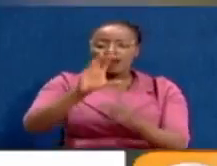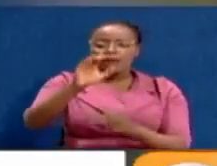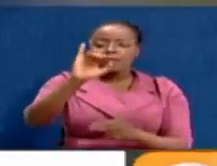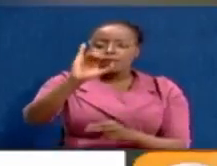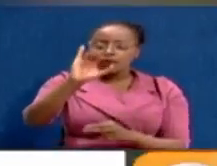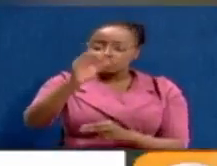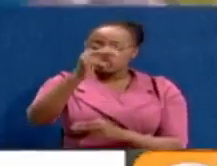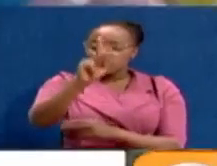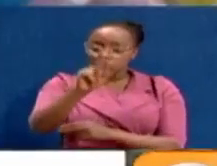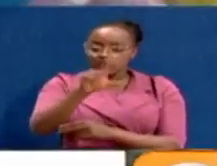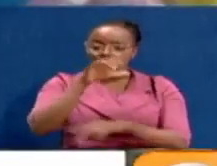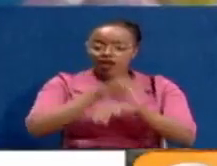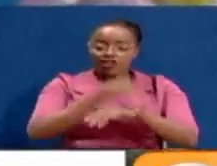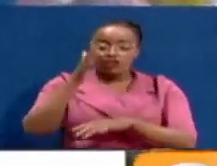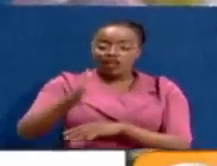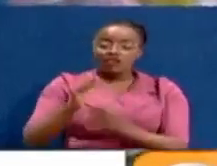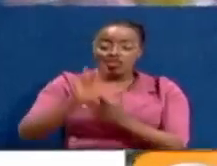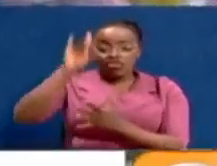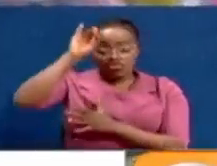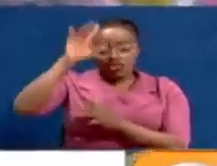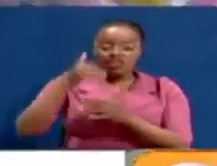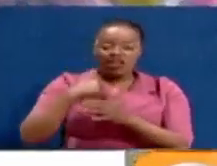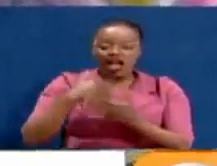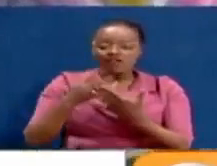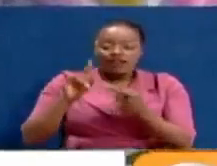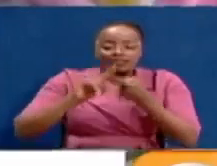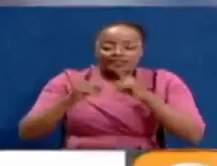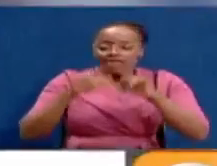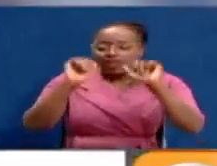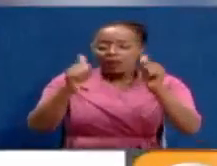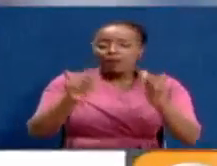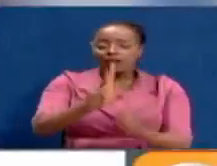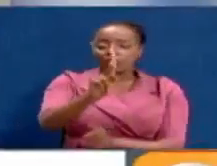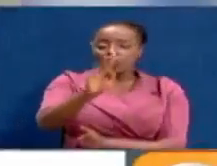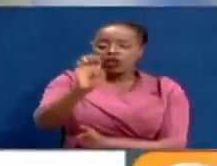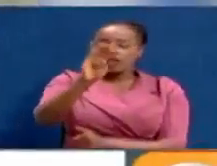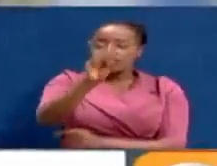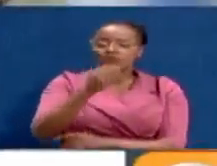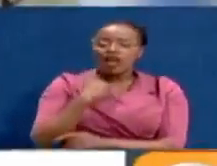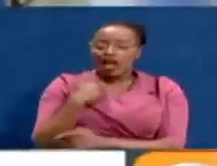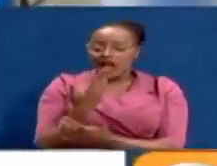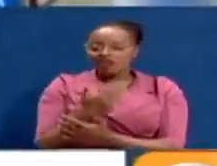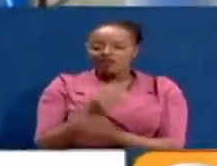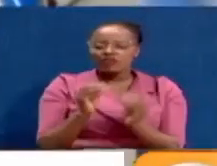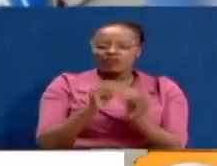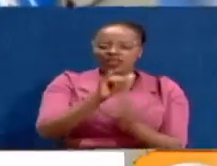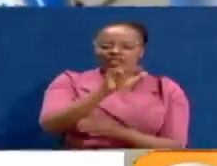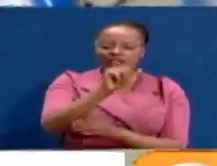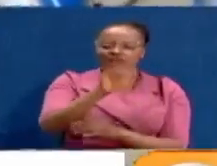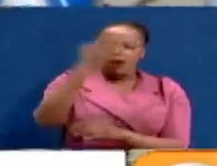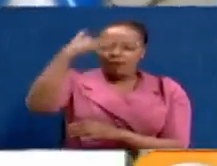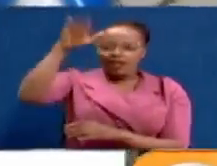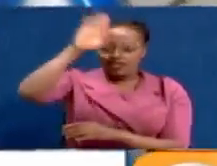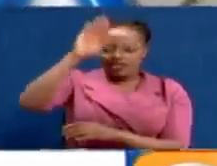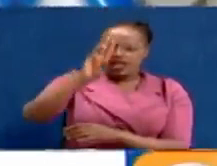were nabbed in Naivasha and Nyaururu for not meeting the specifications. KEBS also seized knitting yarns by the brand name